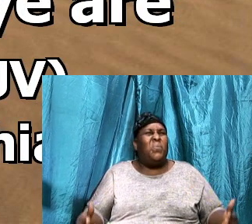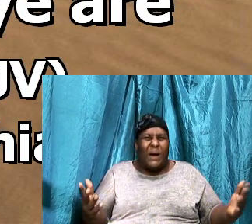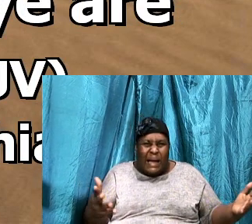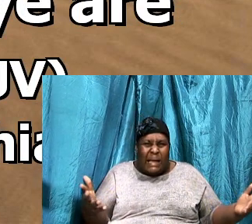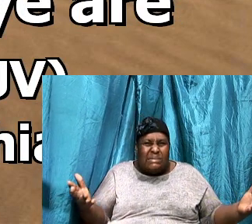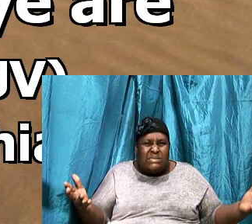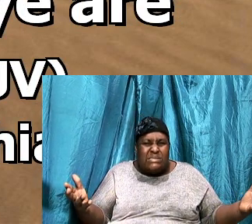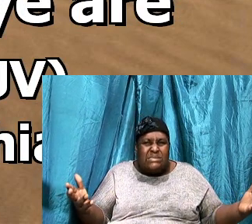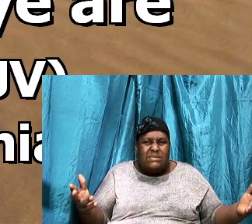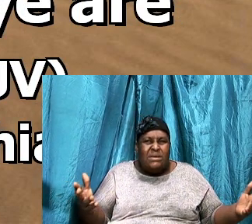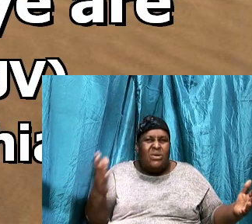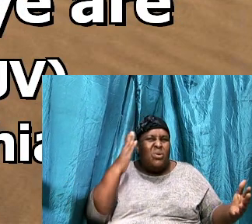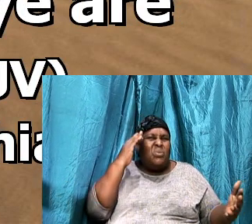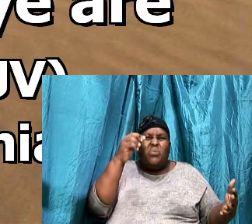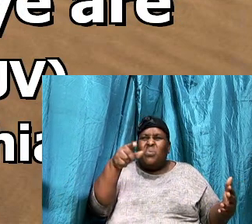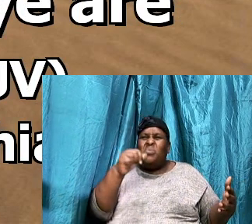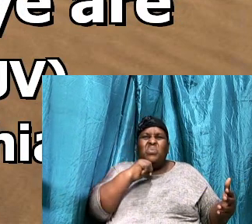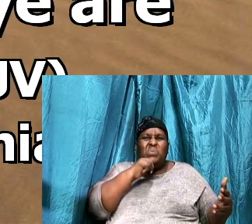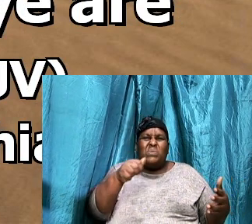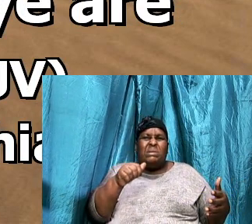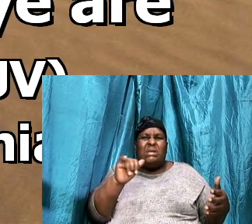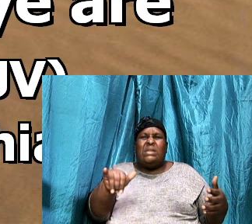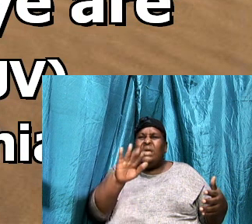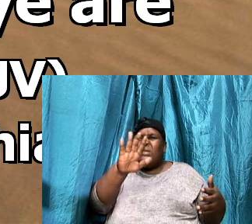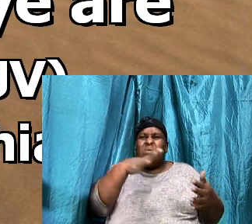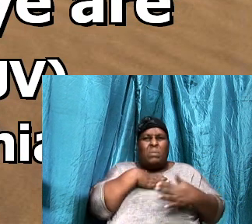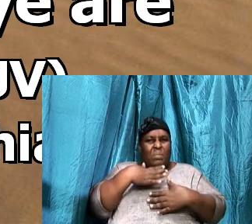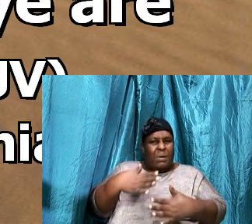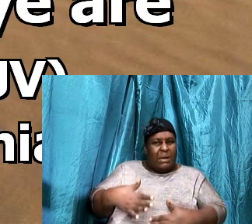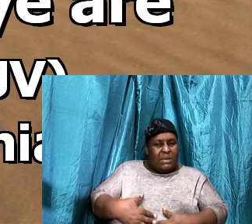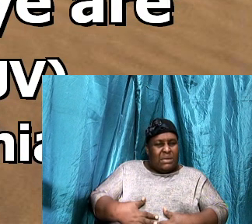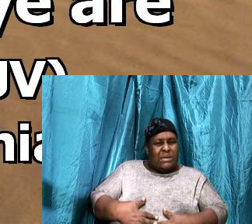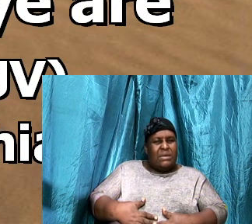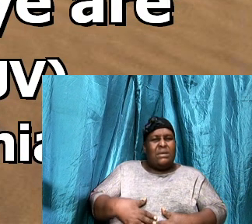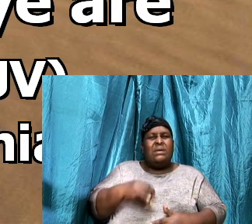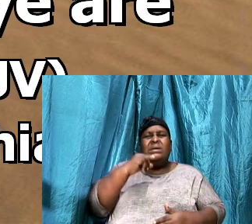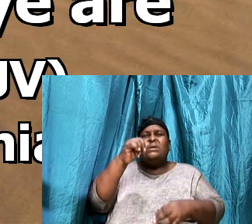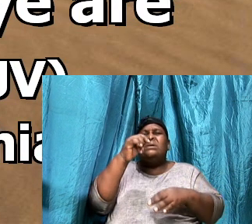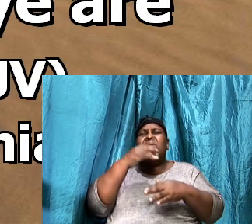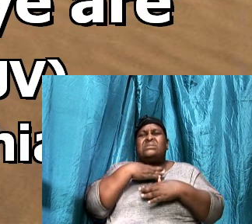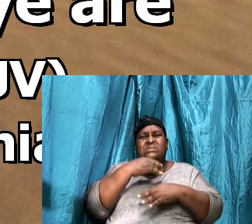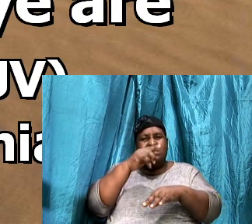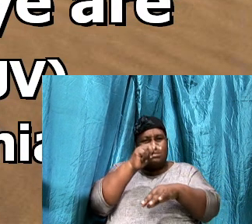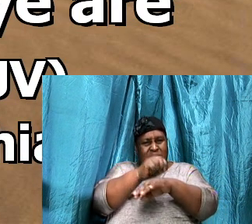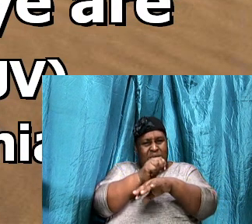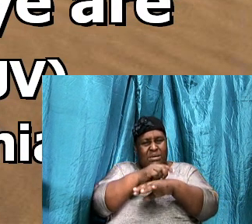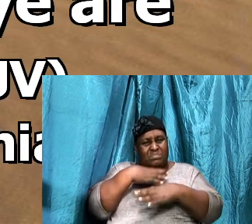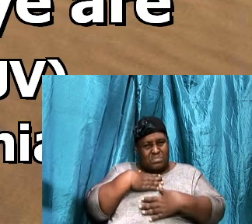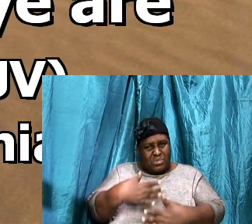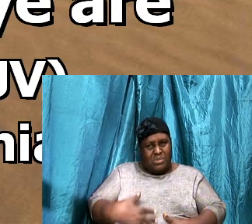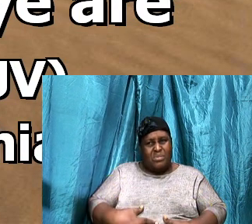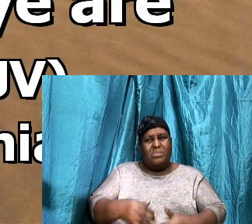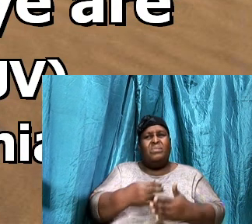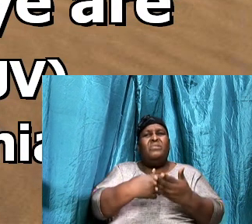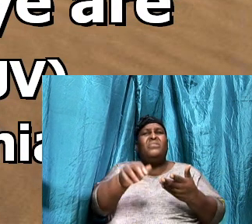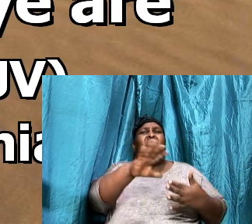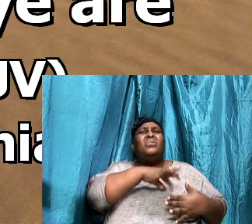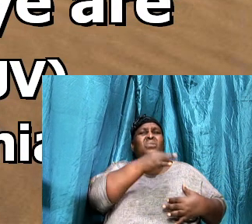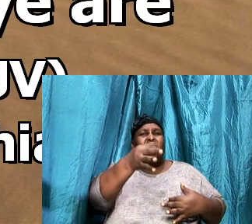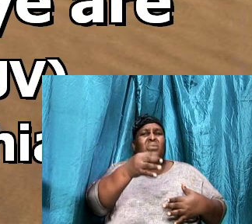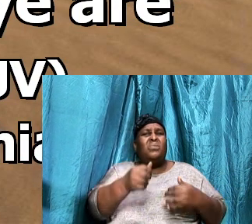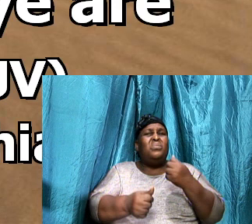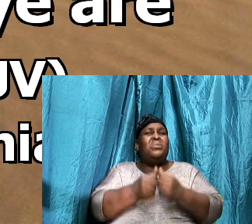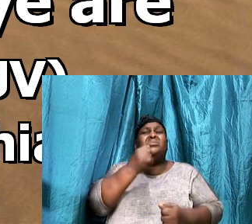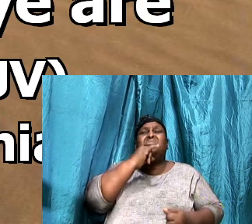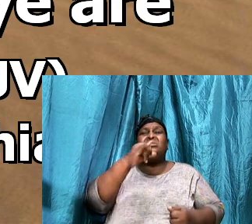Know ye not, That your body, Is the temple, Of the Holy Ghost, Which